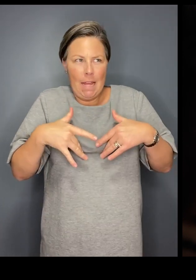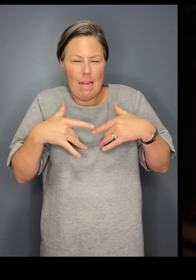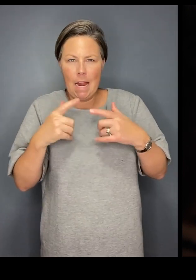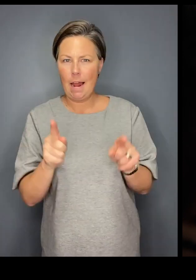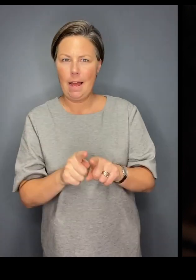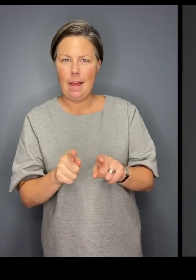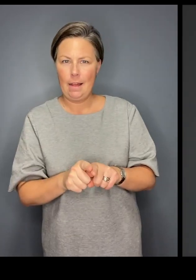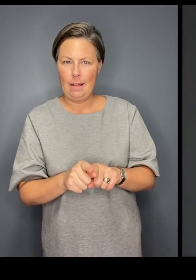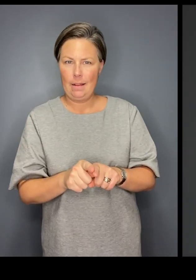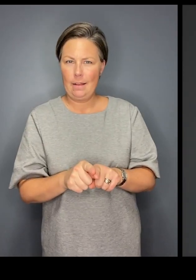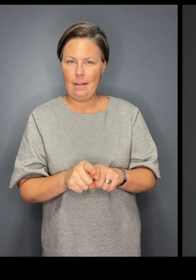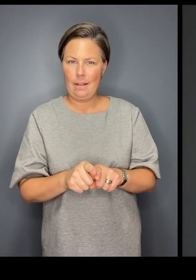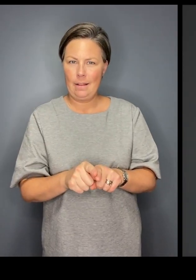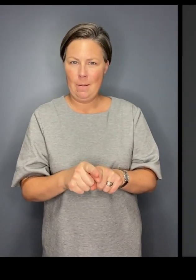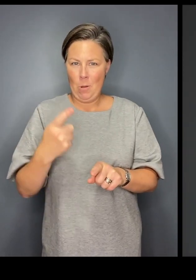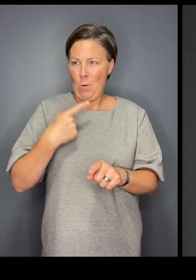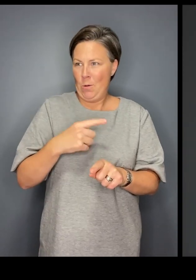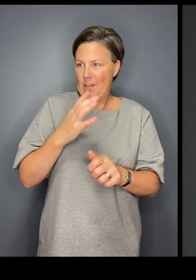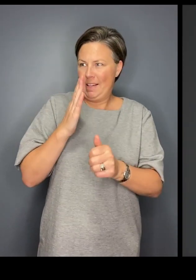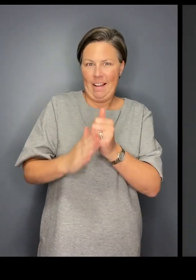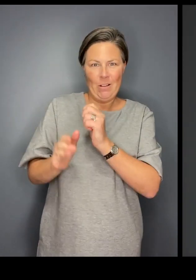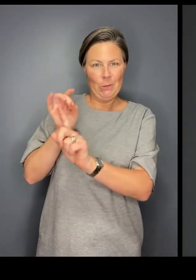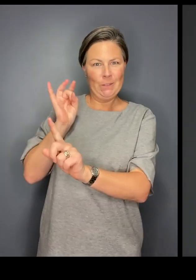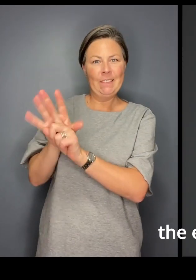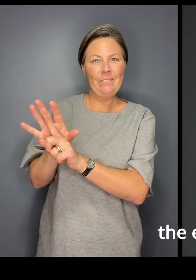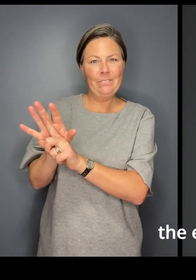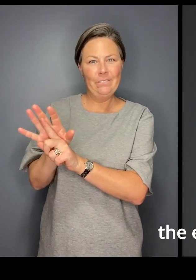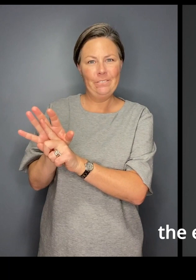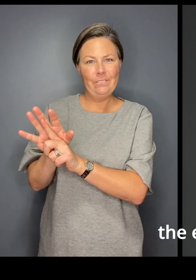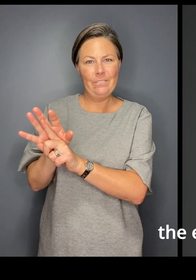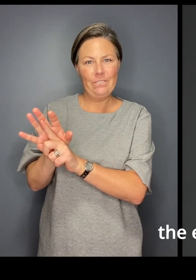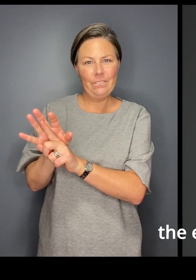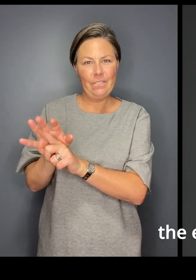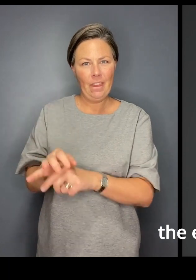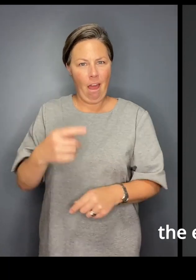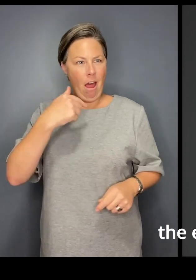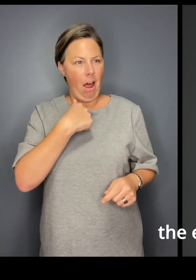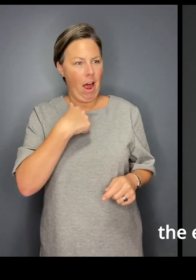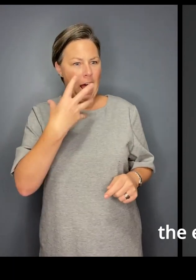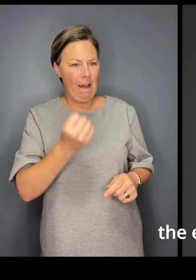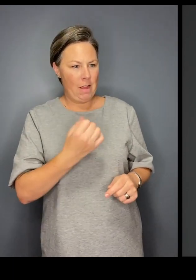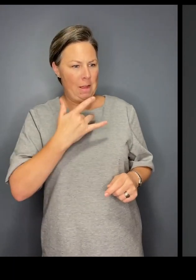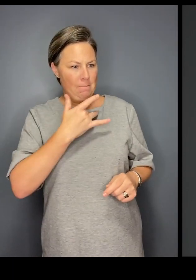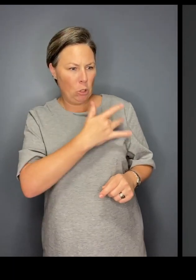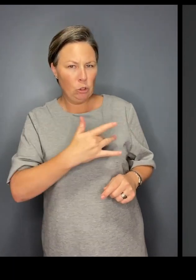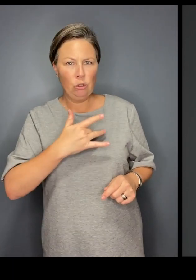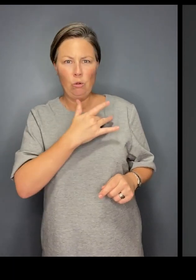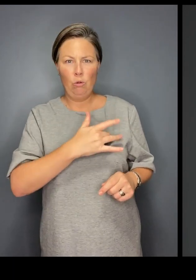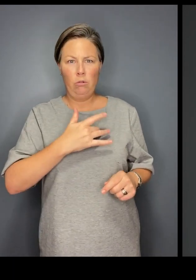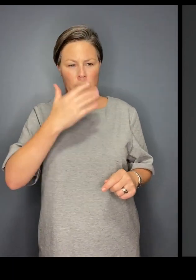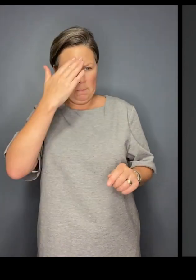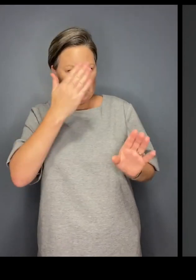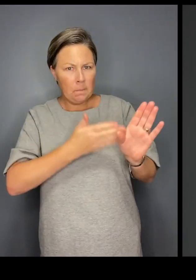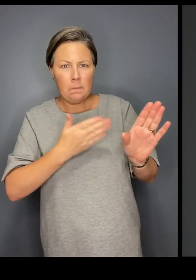feels unless they experience the emotional and psychological